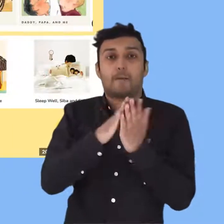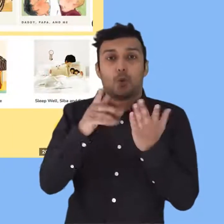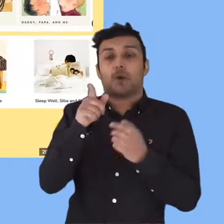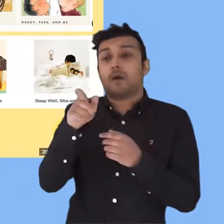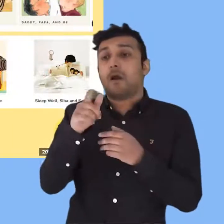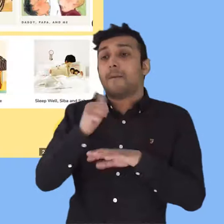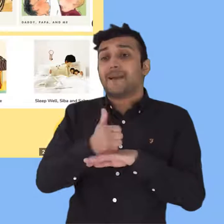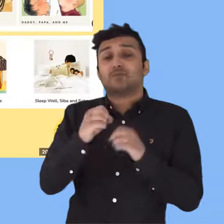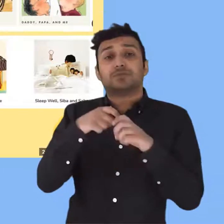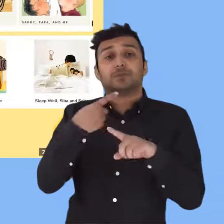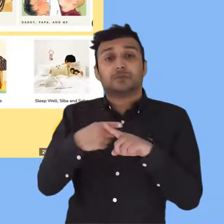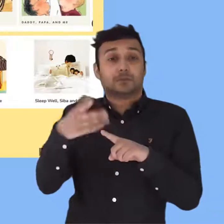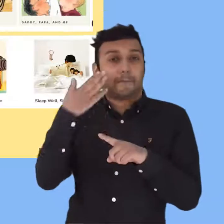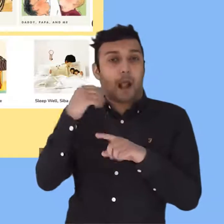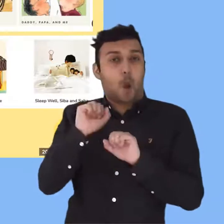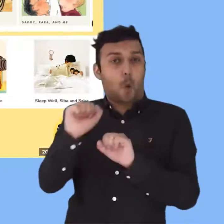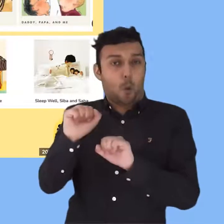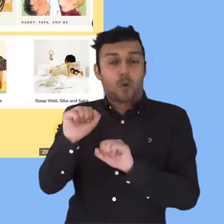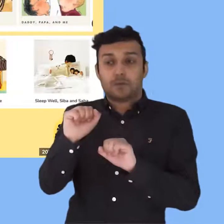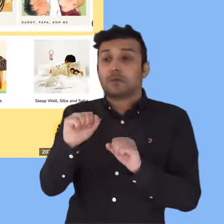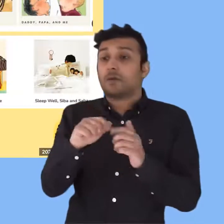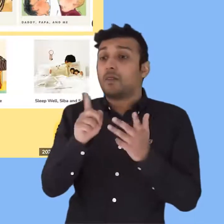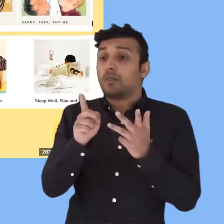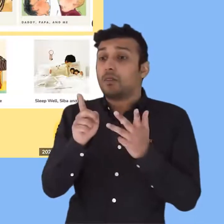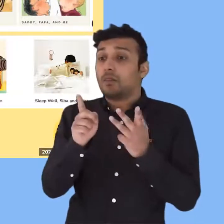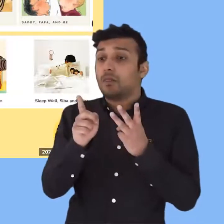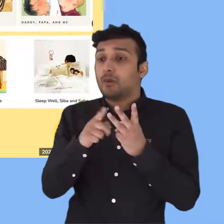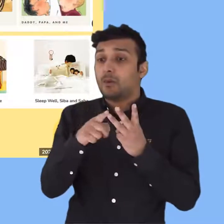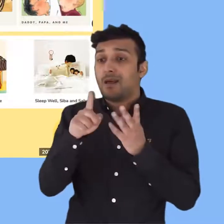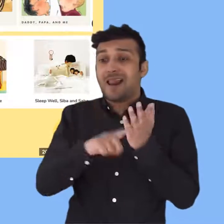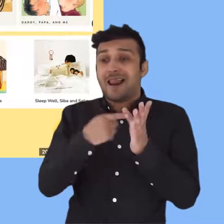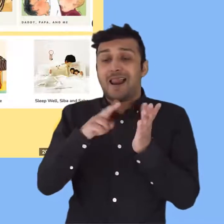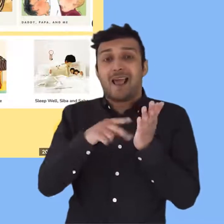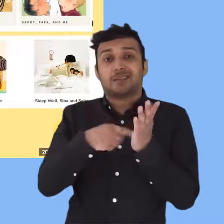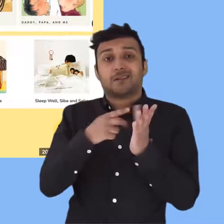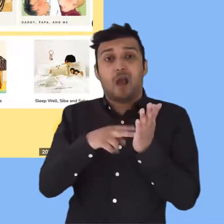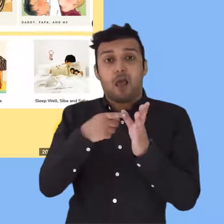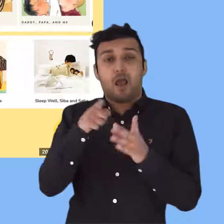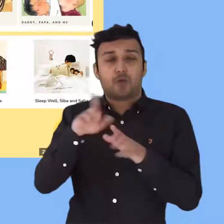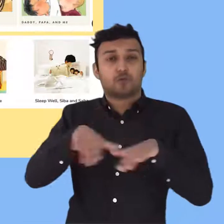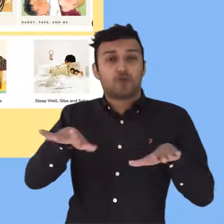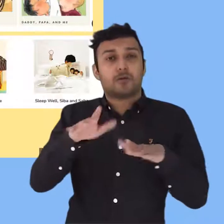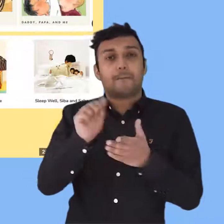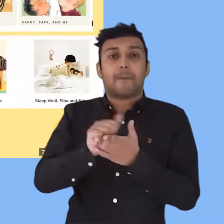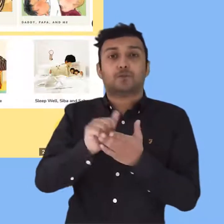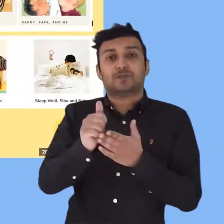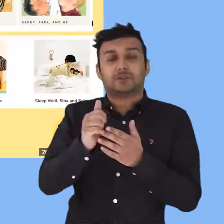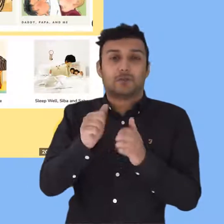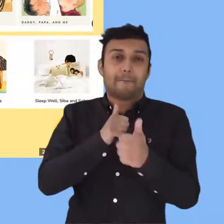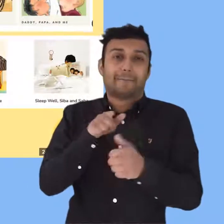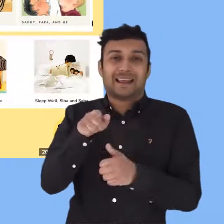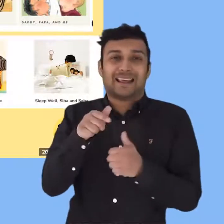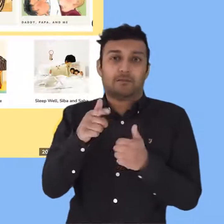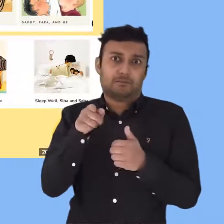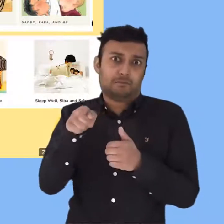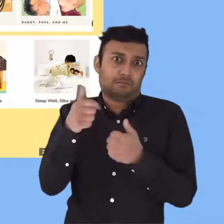at that on their website. Lentana is a publishing company, an inclusive children's publishing company, and they are also a